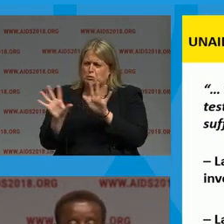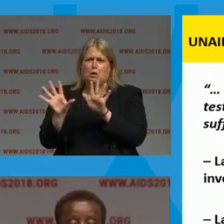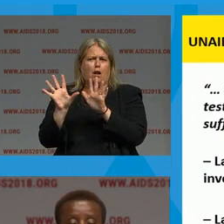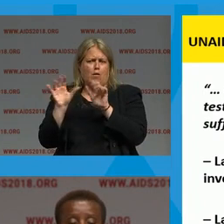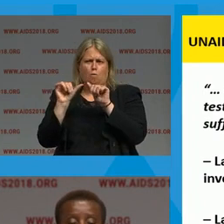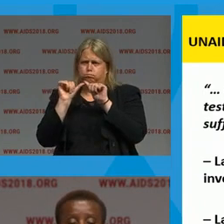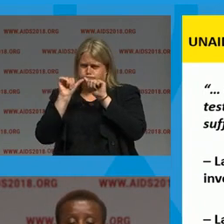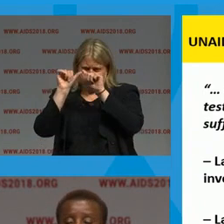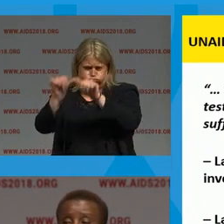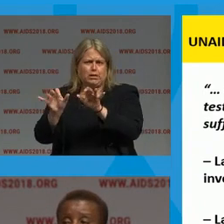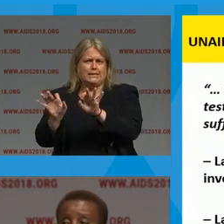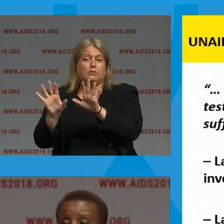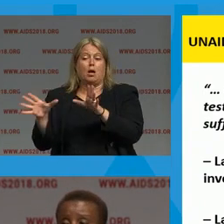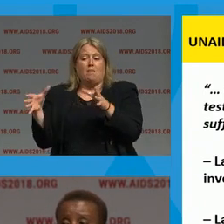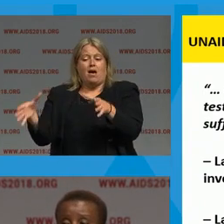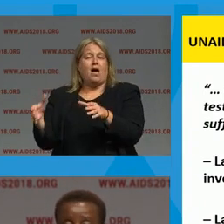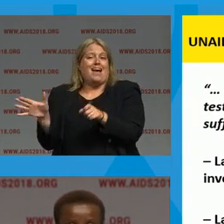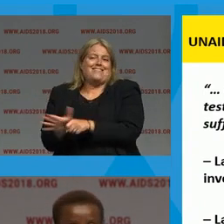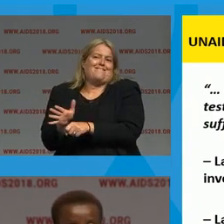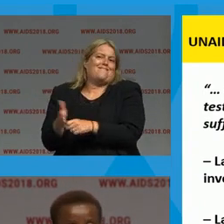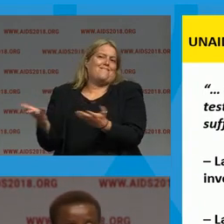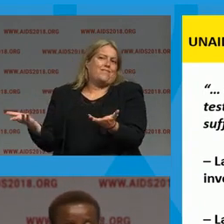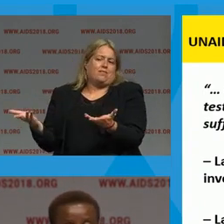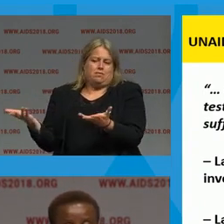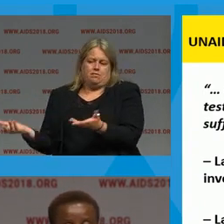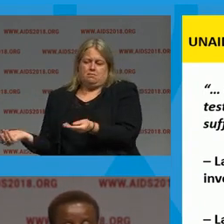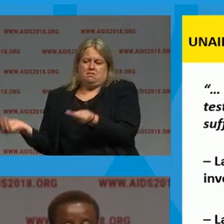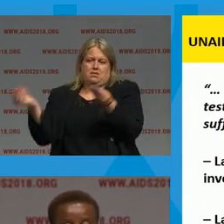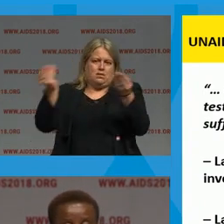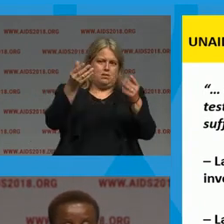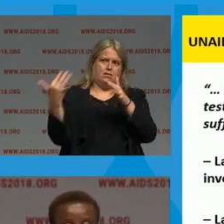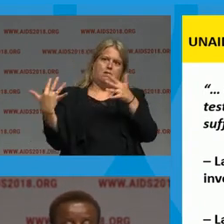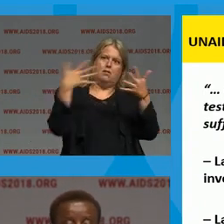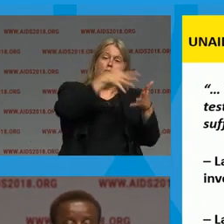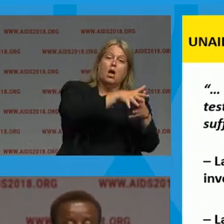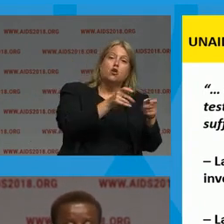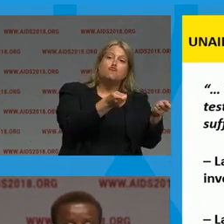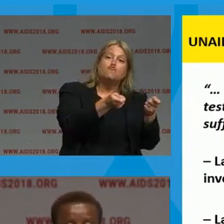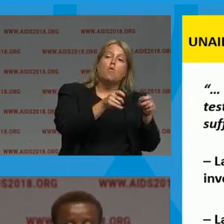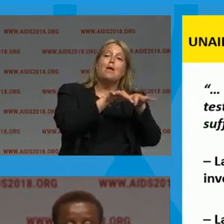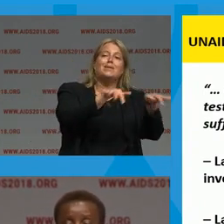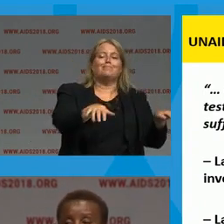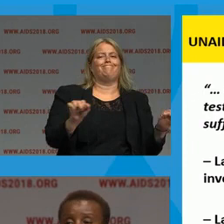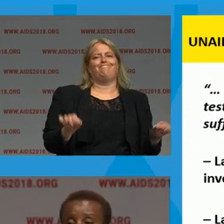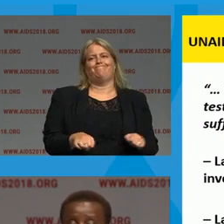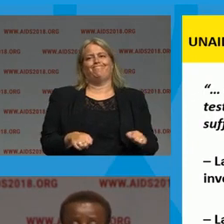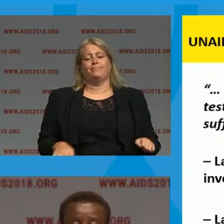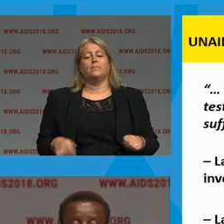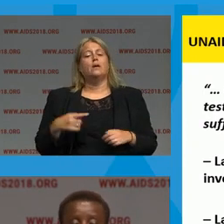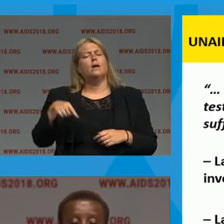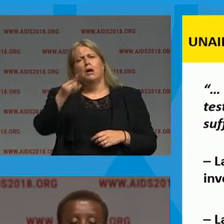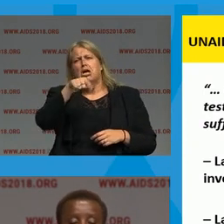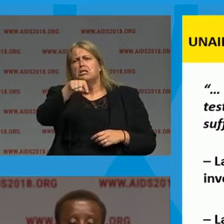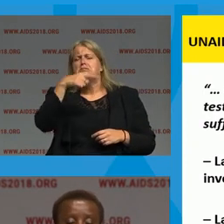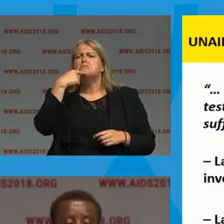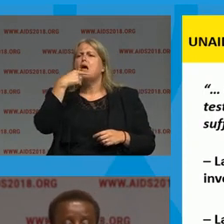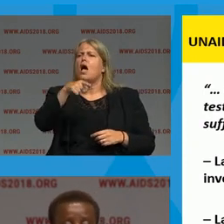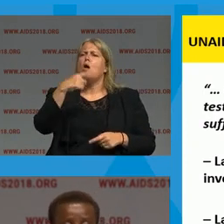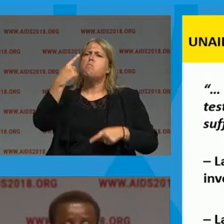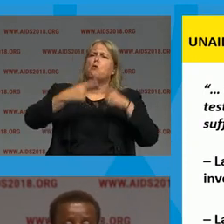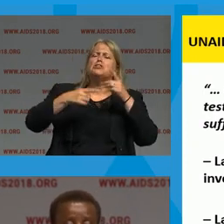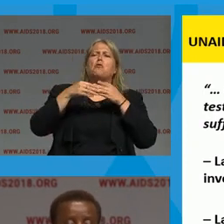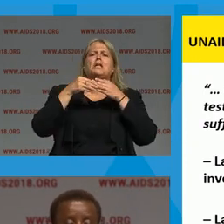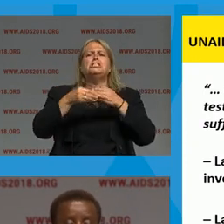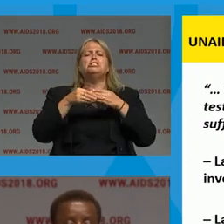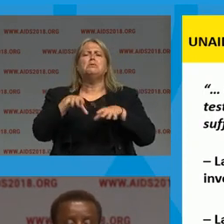but in itself will not be sufficient to control the epidemic. It talked about lack of political leadership to invest in